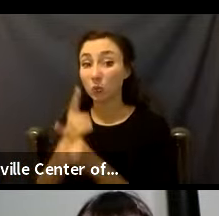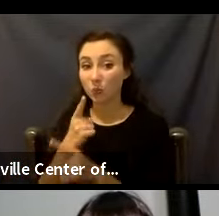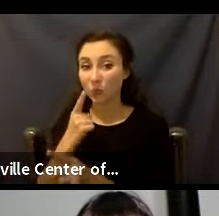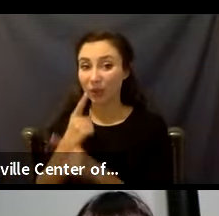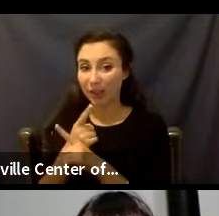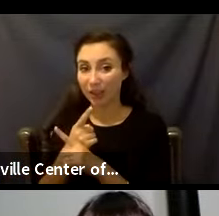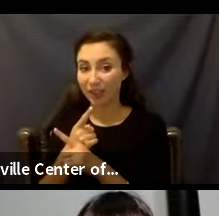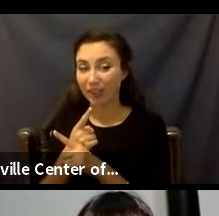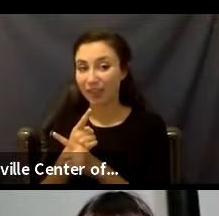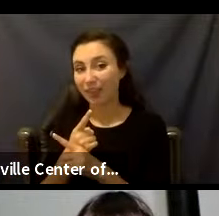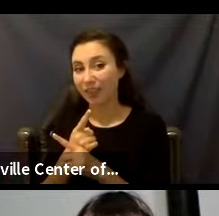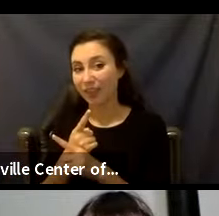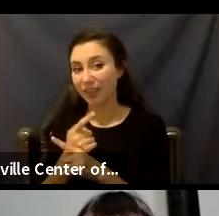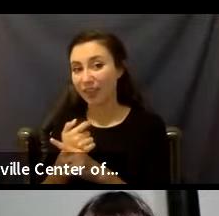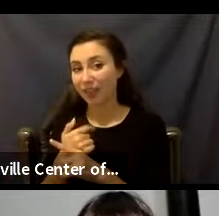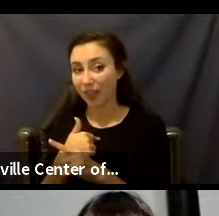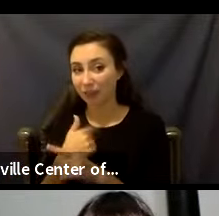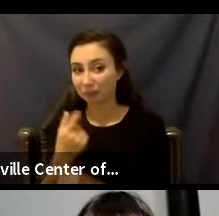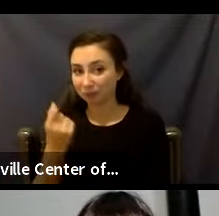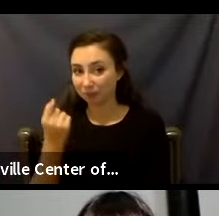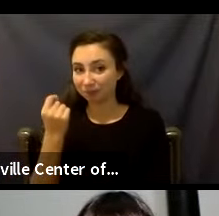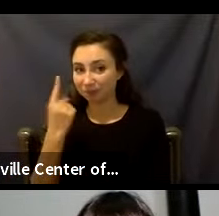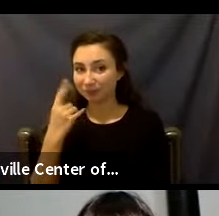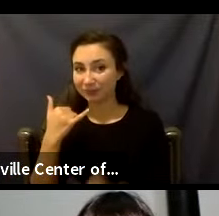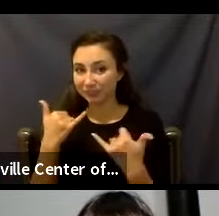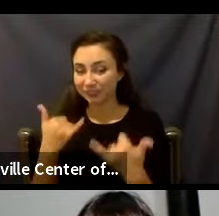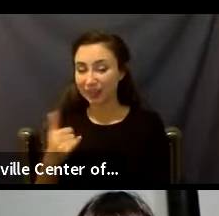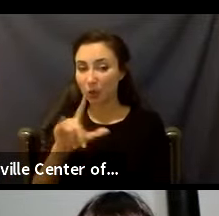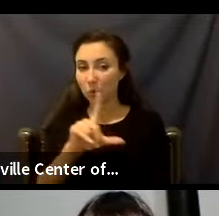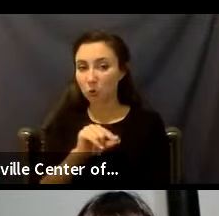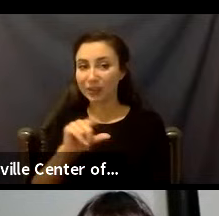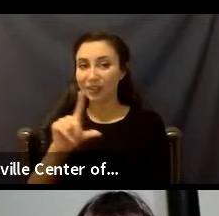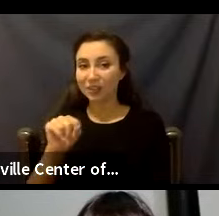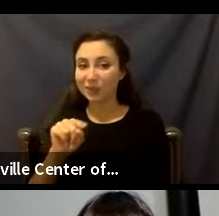I realize now that since